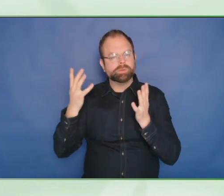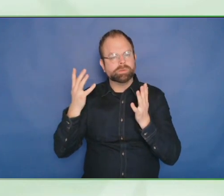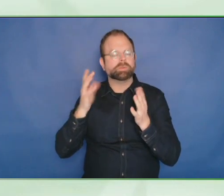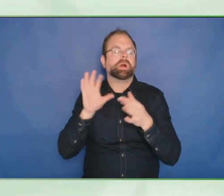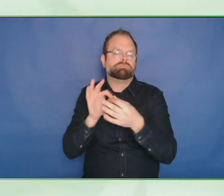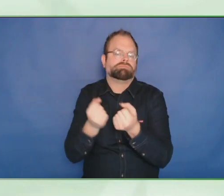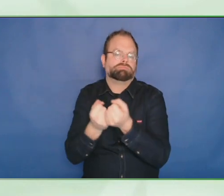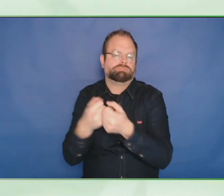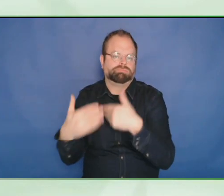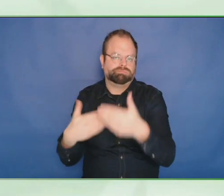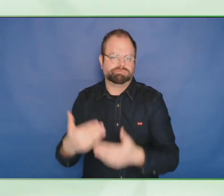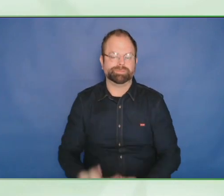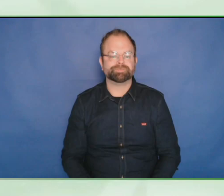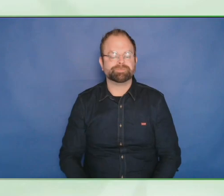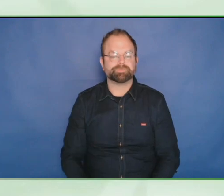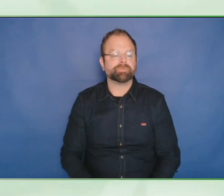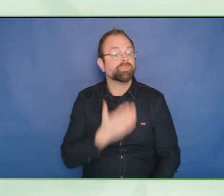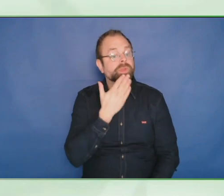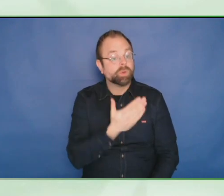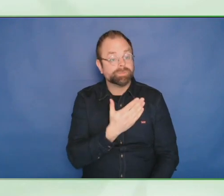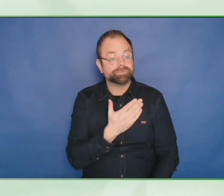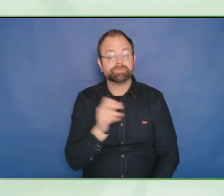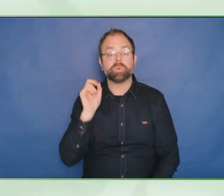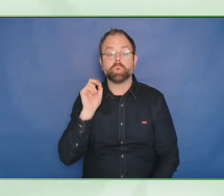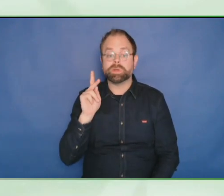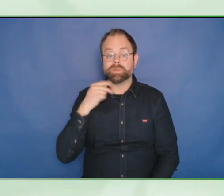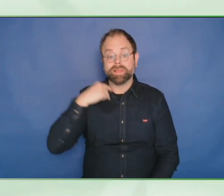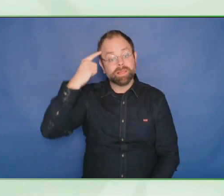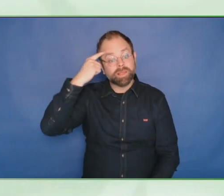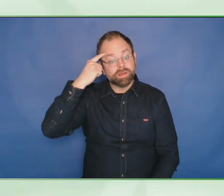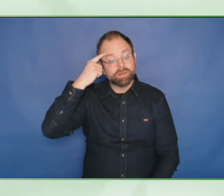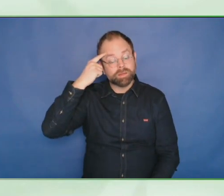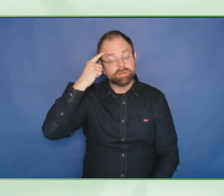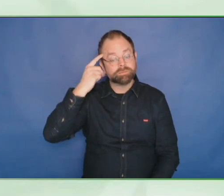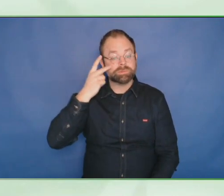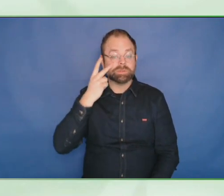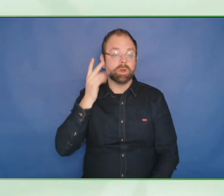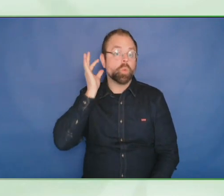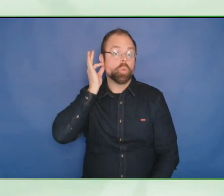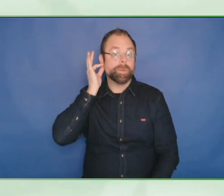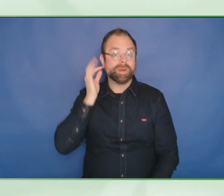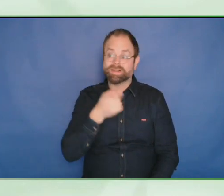I think just by seeing women gain that confidence, you get